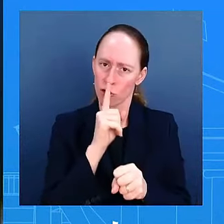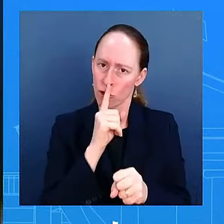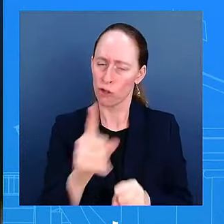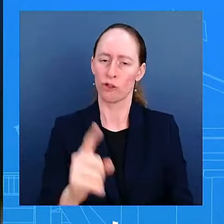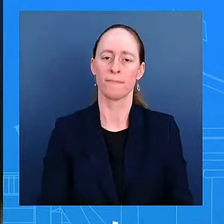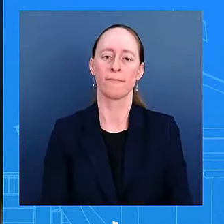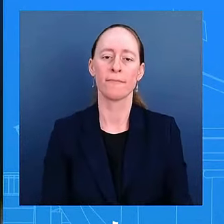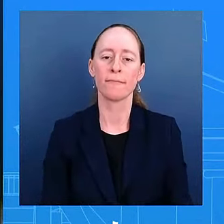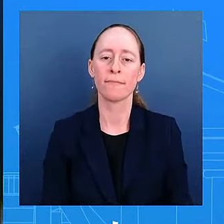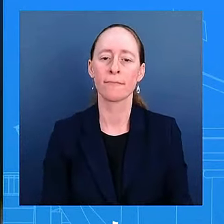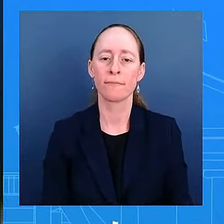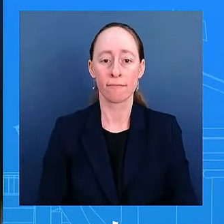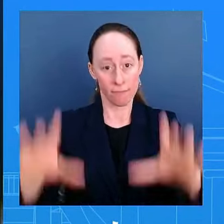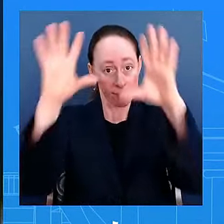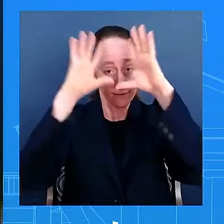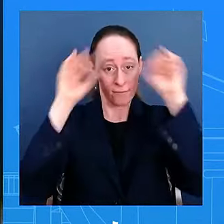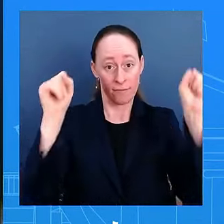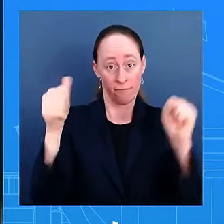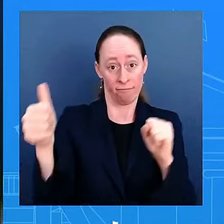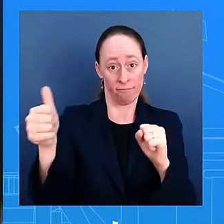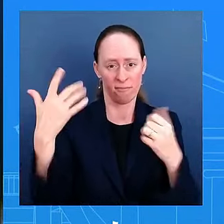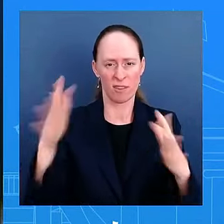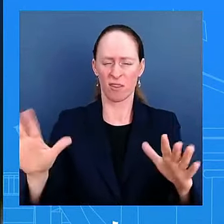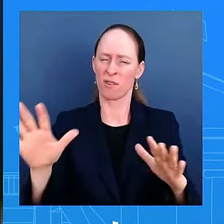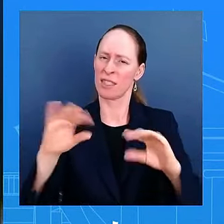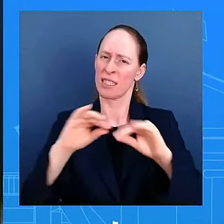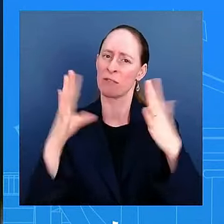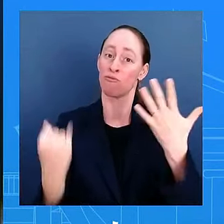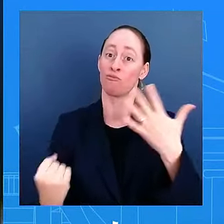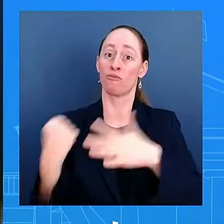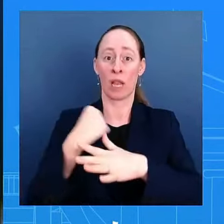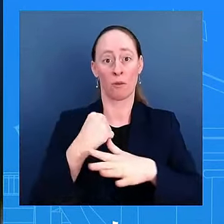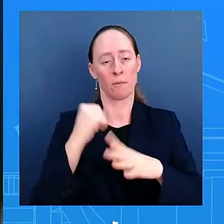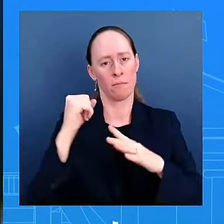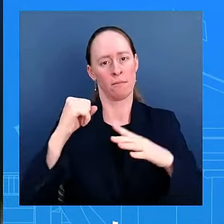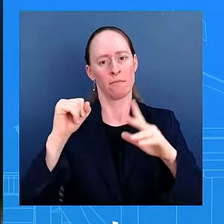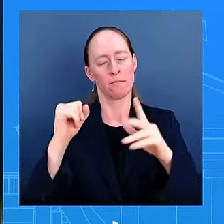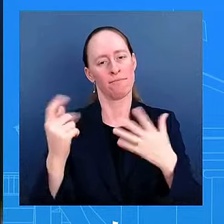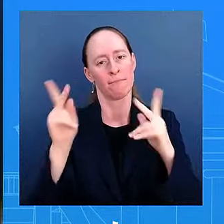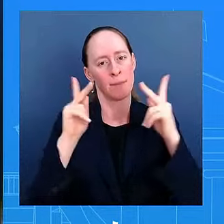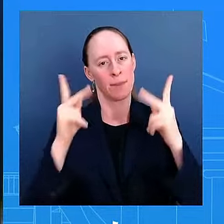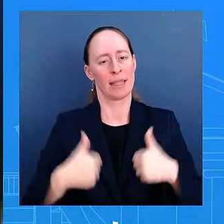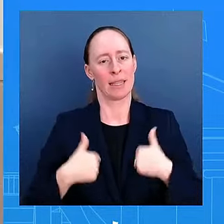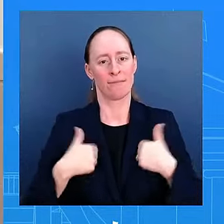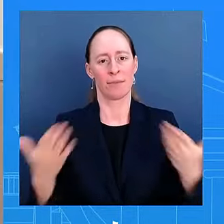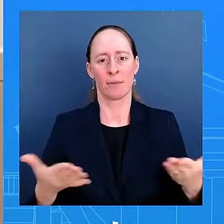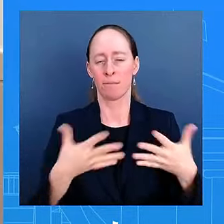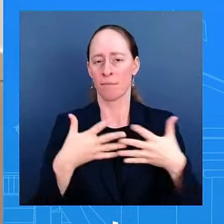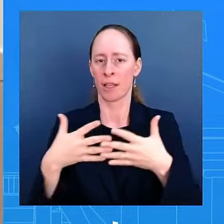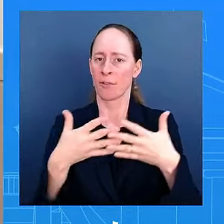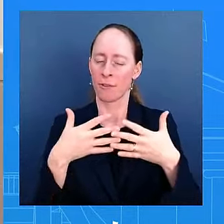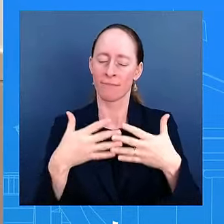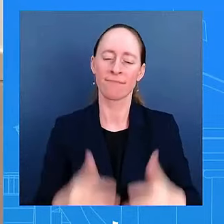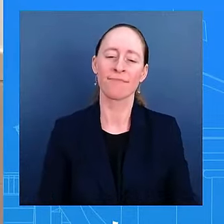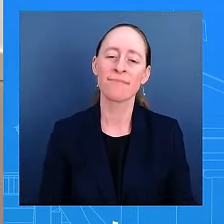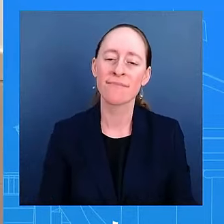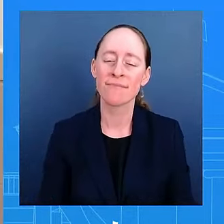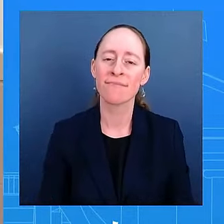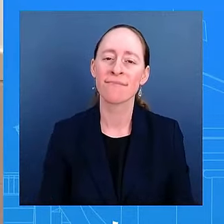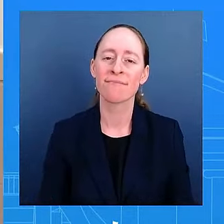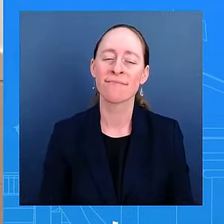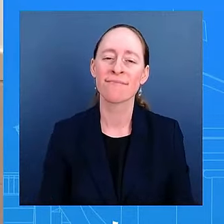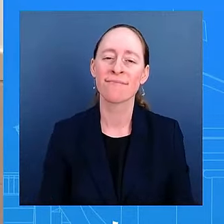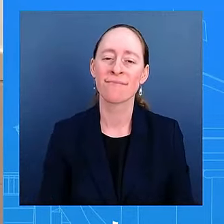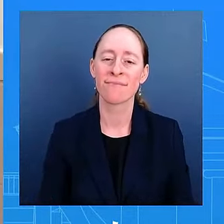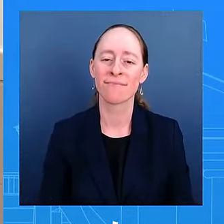clear, protecting the American people will always be his top priority. Broadly, what would you say to critics who say there isn't